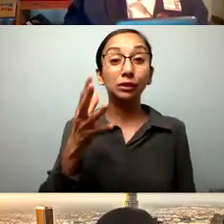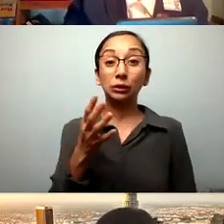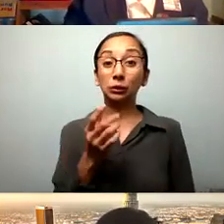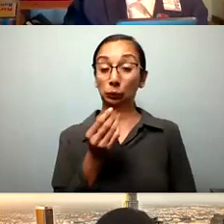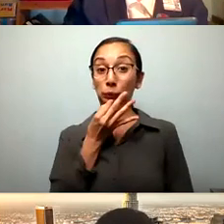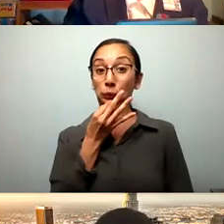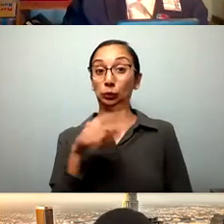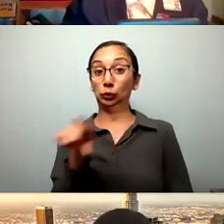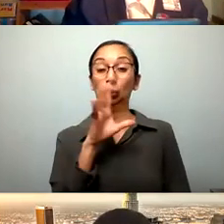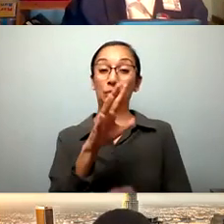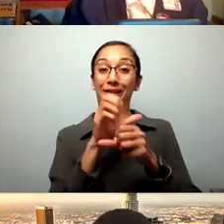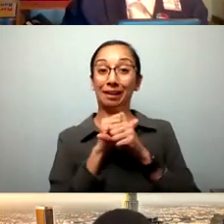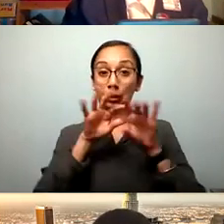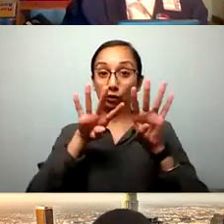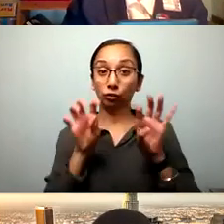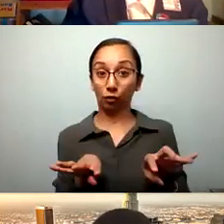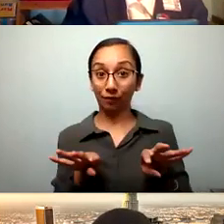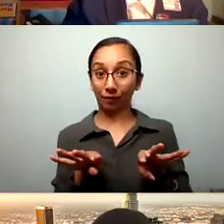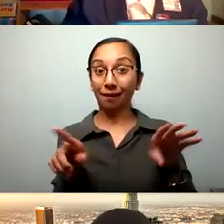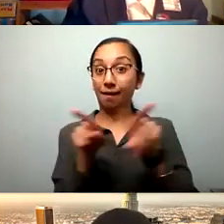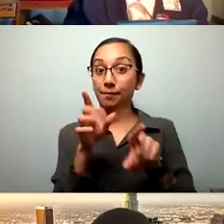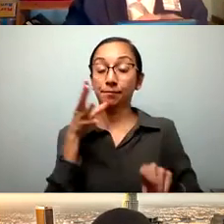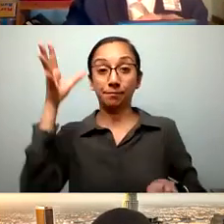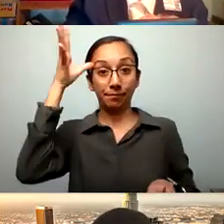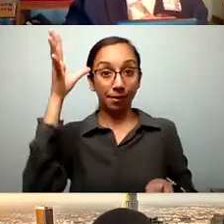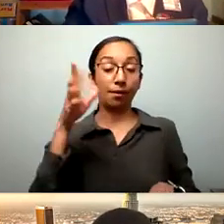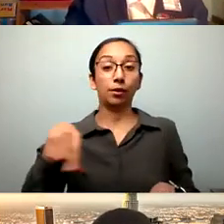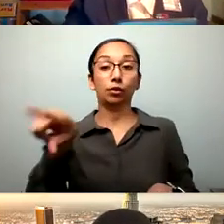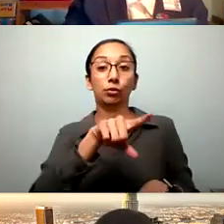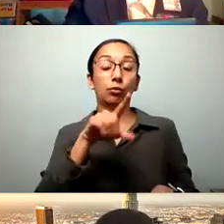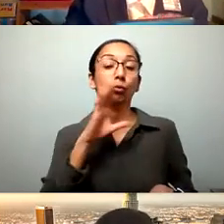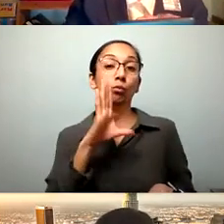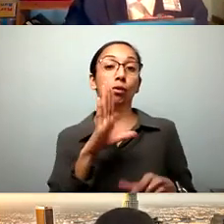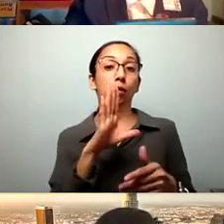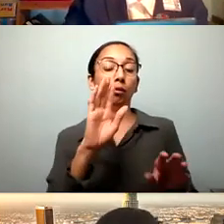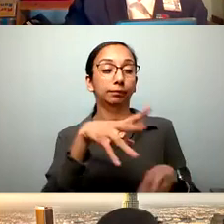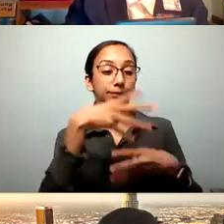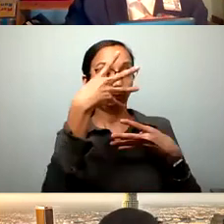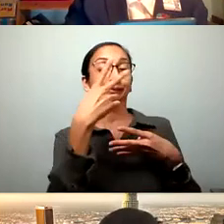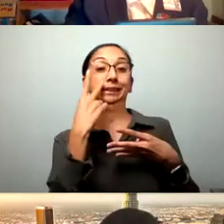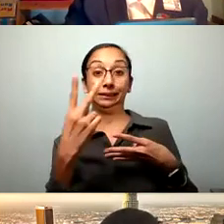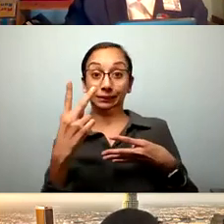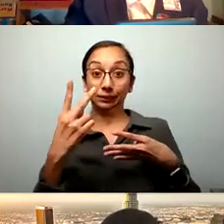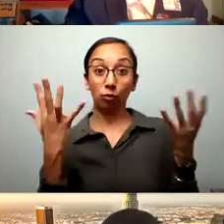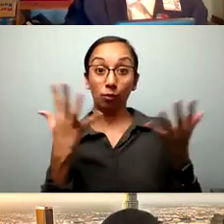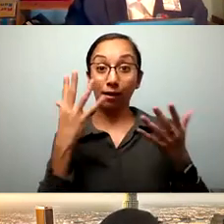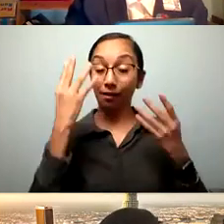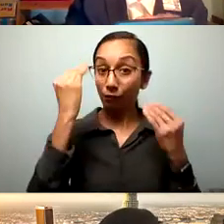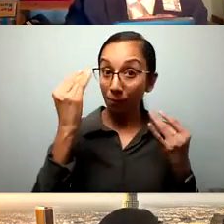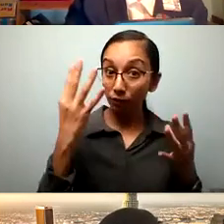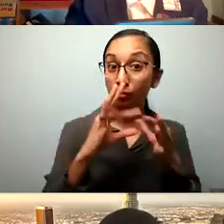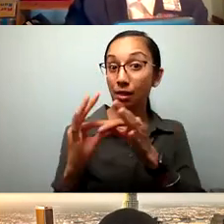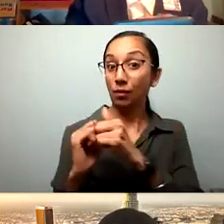parent, and it will be asking you, it'll give you information about the online